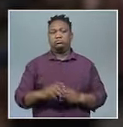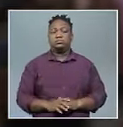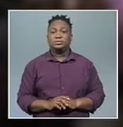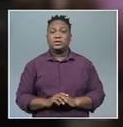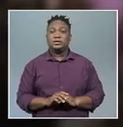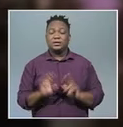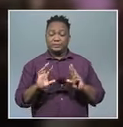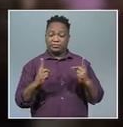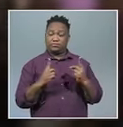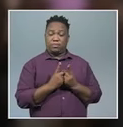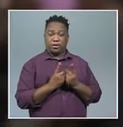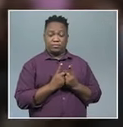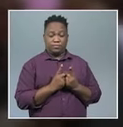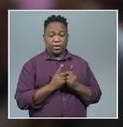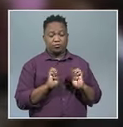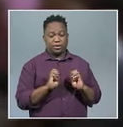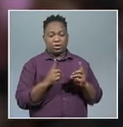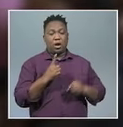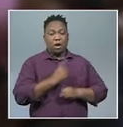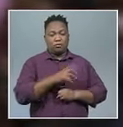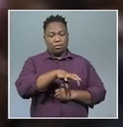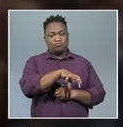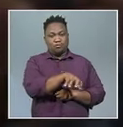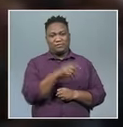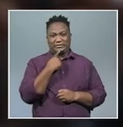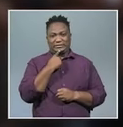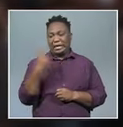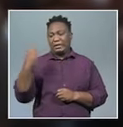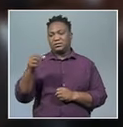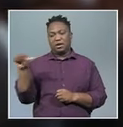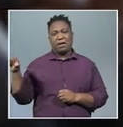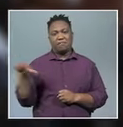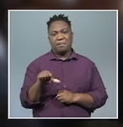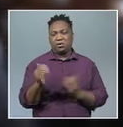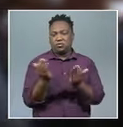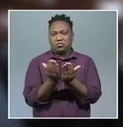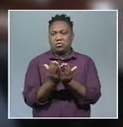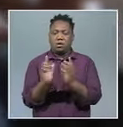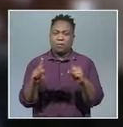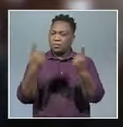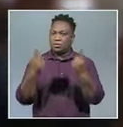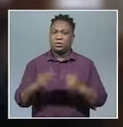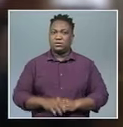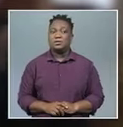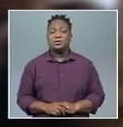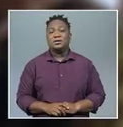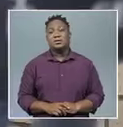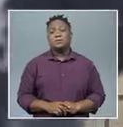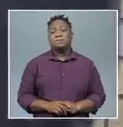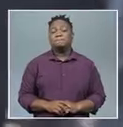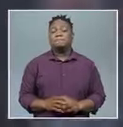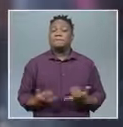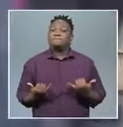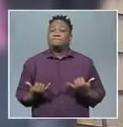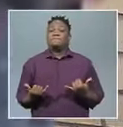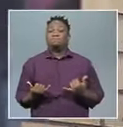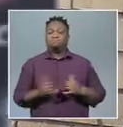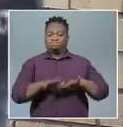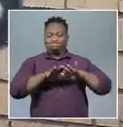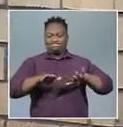Education Department is assuring parents the teacher won't be returning to the school. In the meantime, pupils are